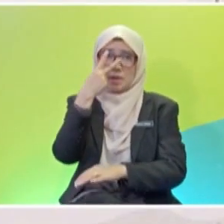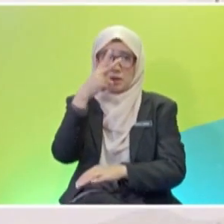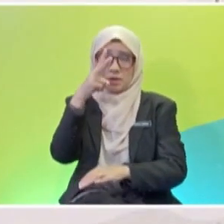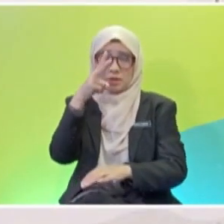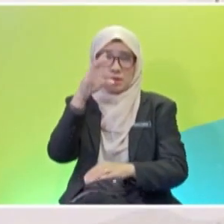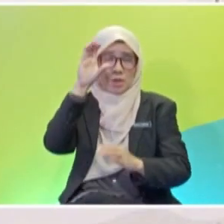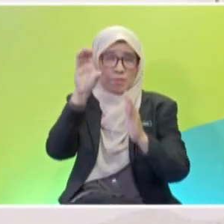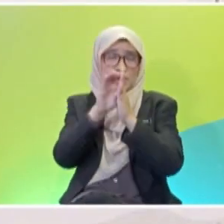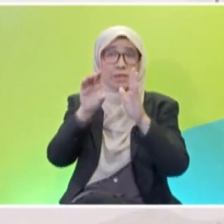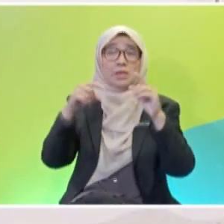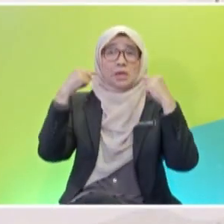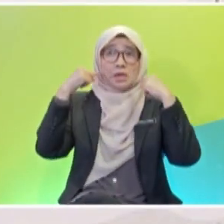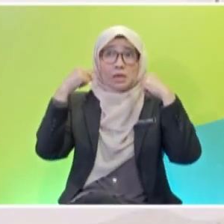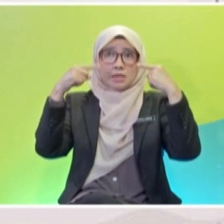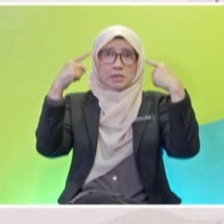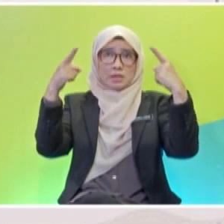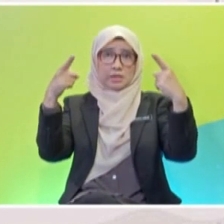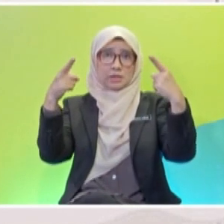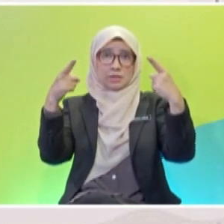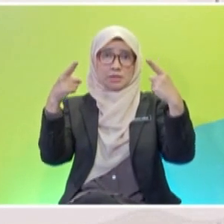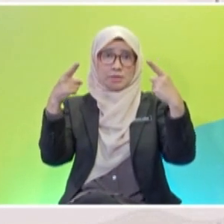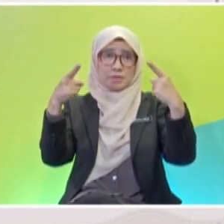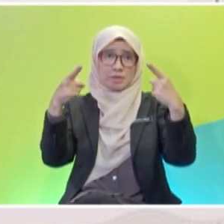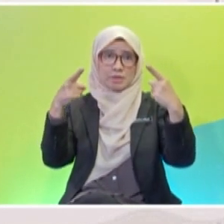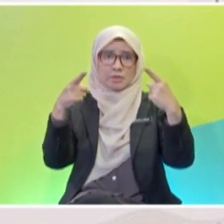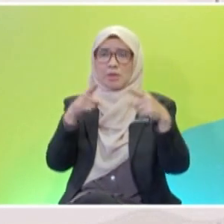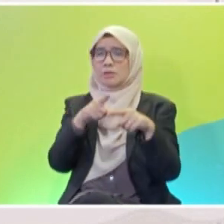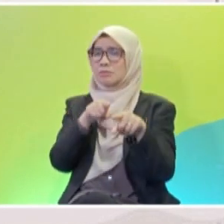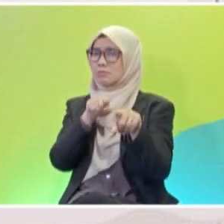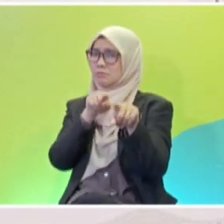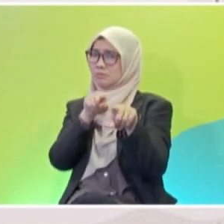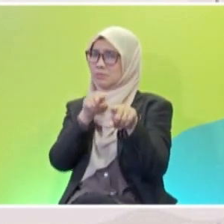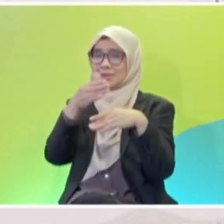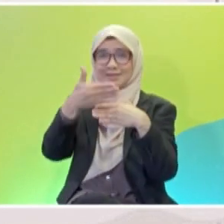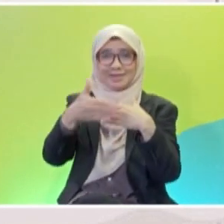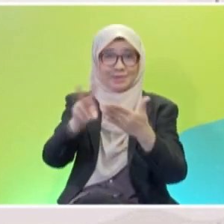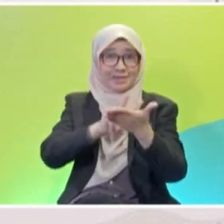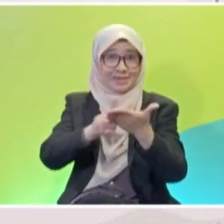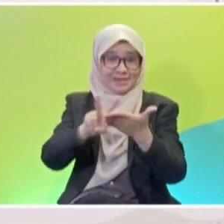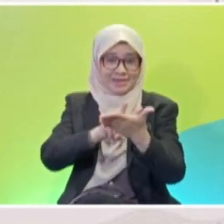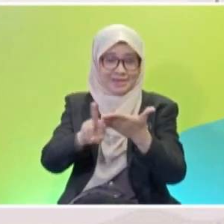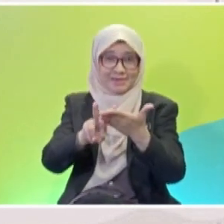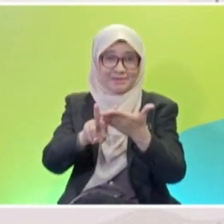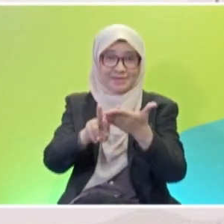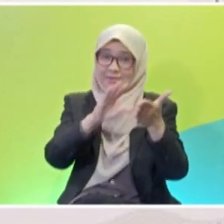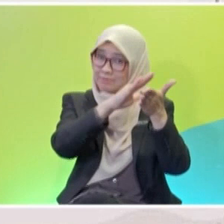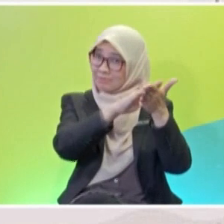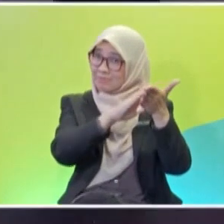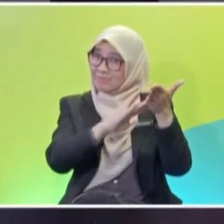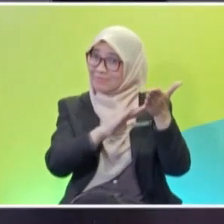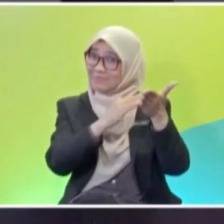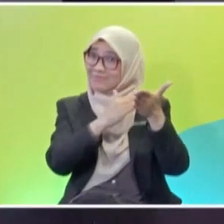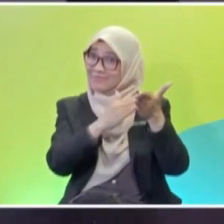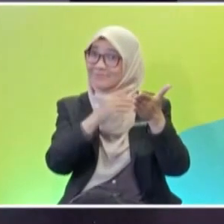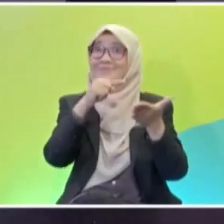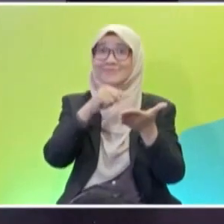of celebrities differently after reading this text? I like this question a lot. Yes, right? I have my own thoughts